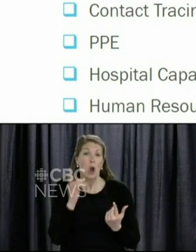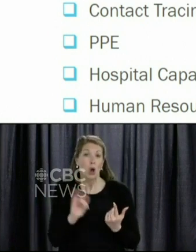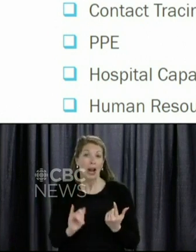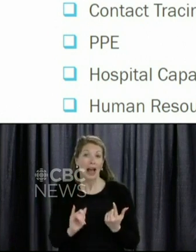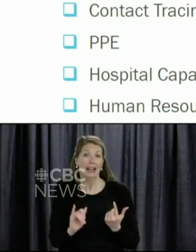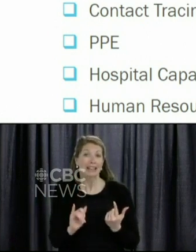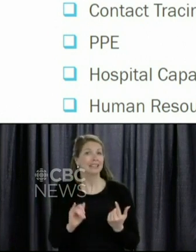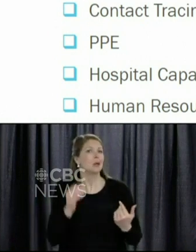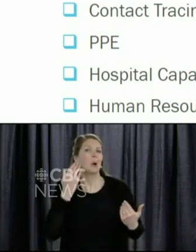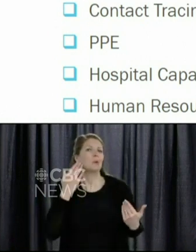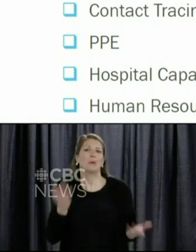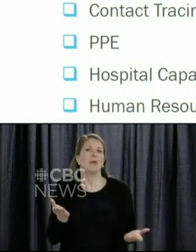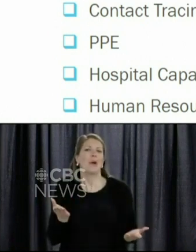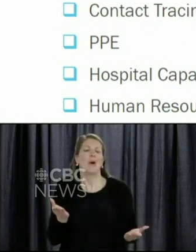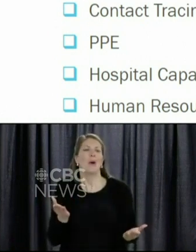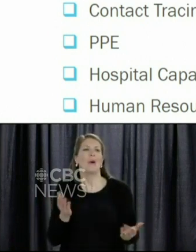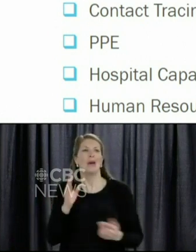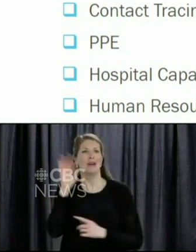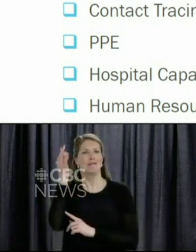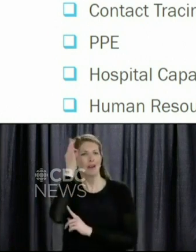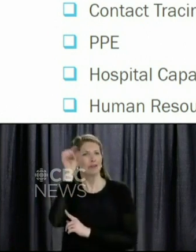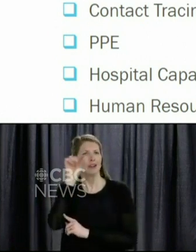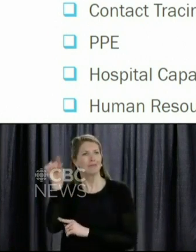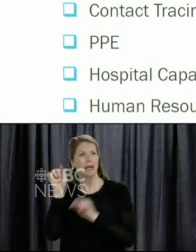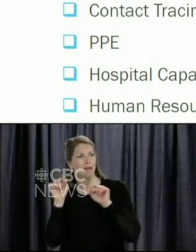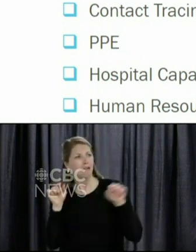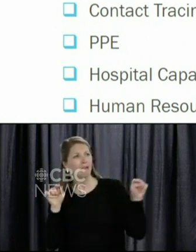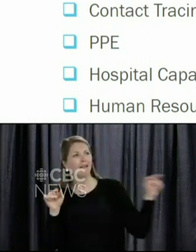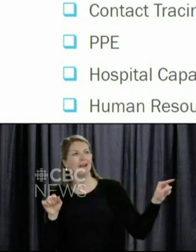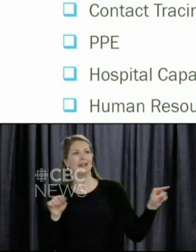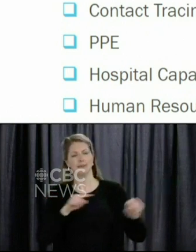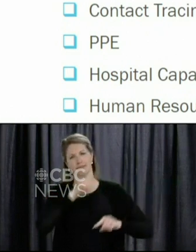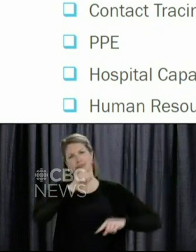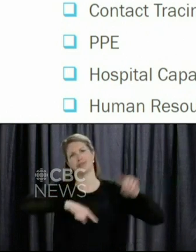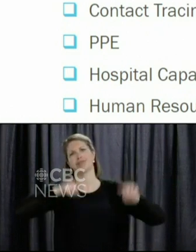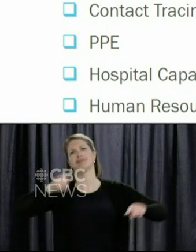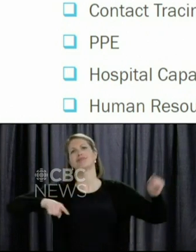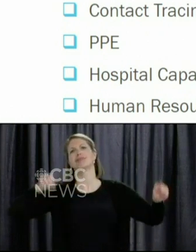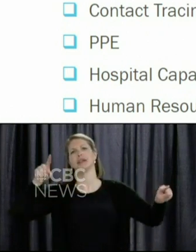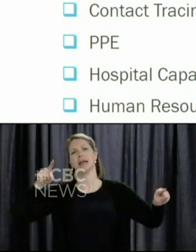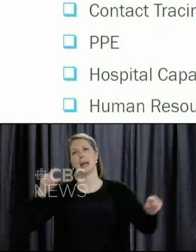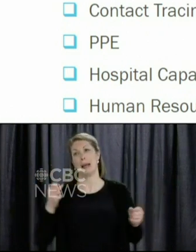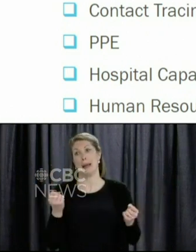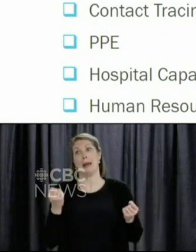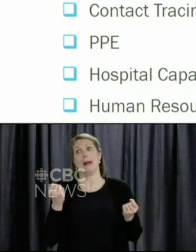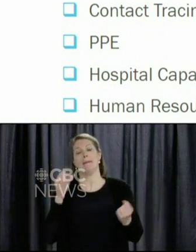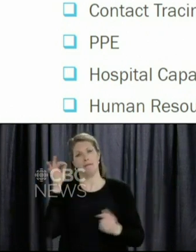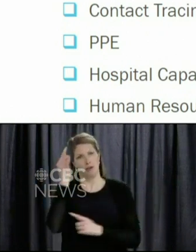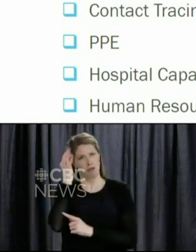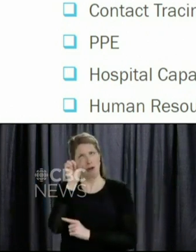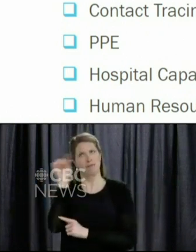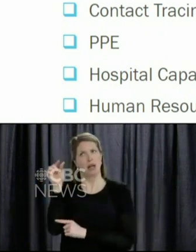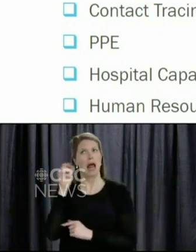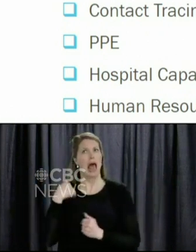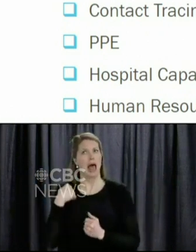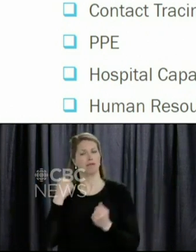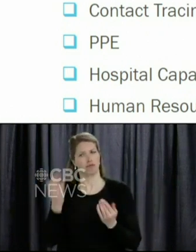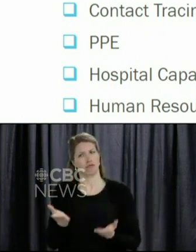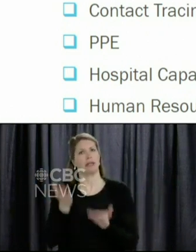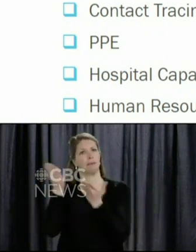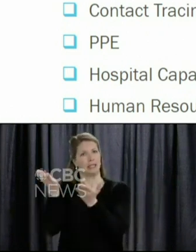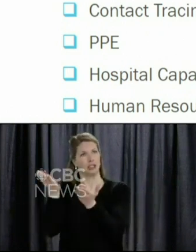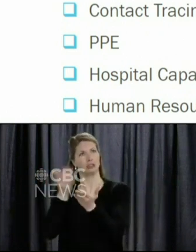the Public Health Agency of Canada and others have made recommendations for which Dr. Fitzgerald will